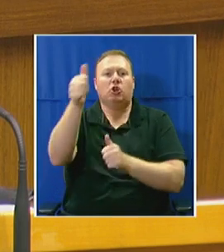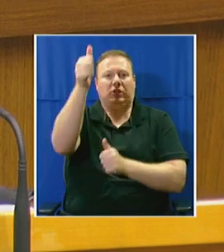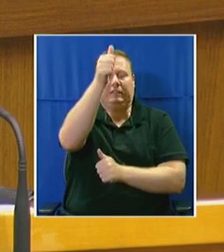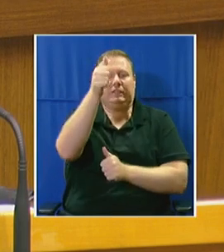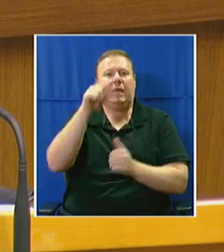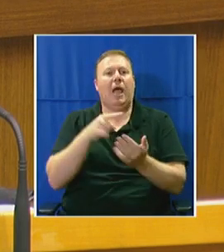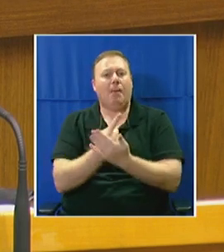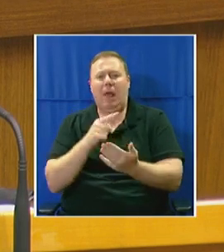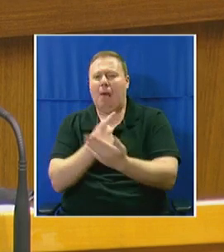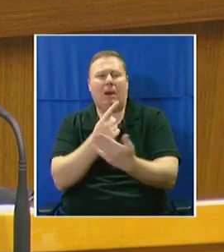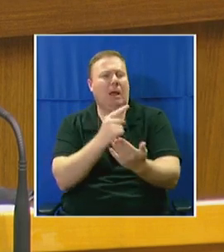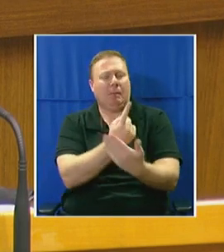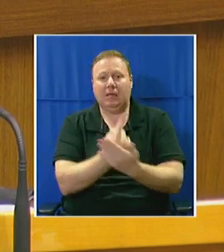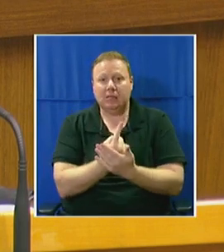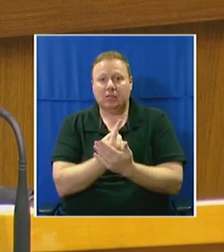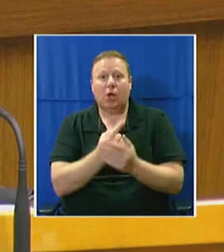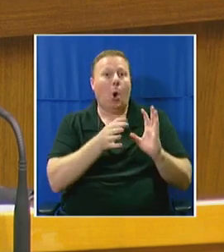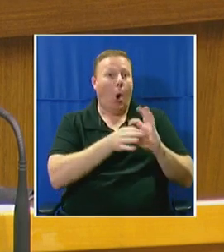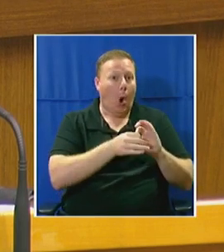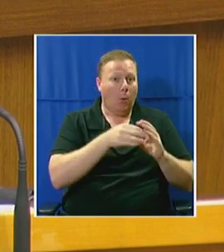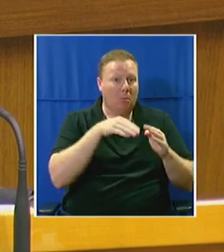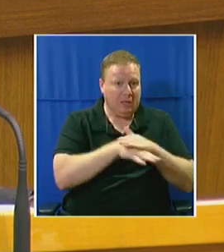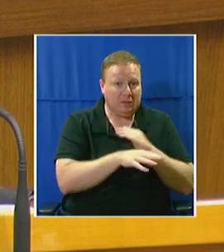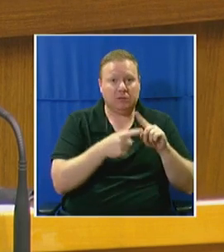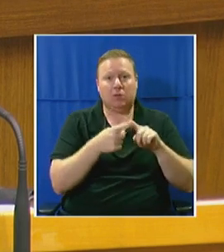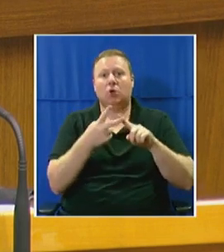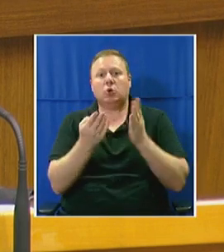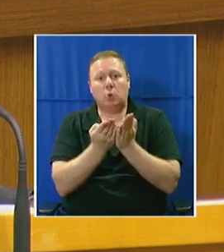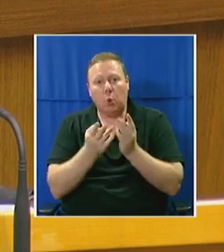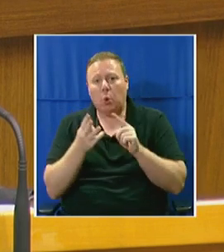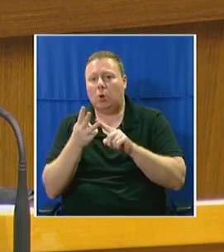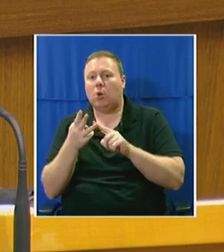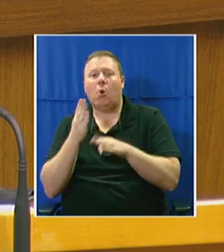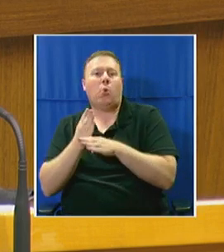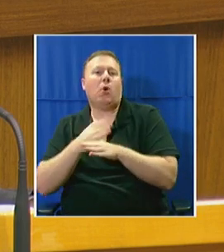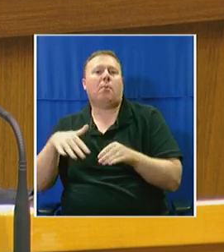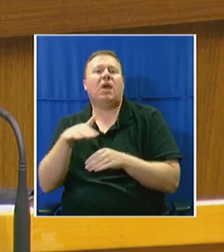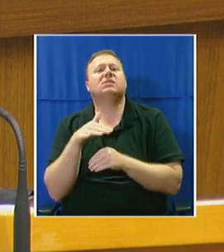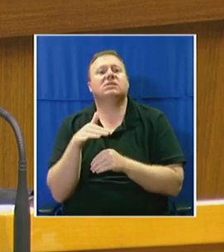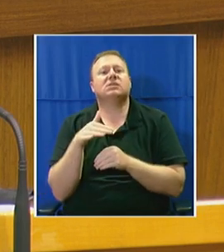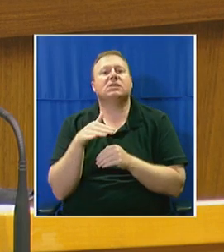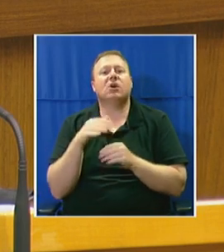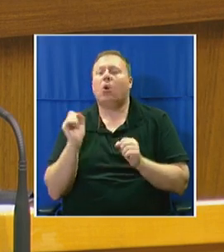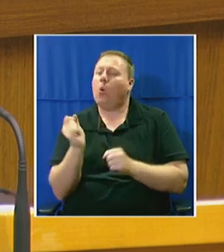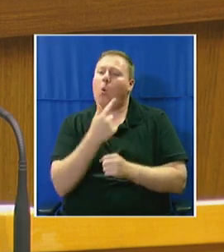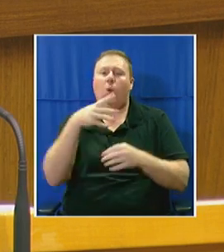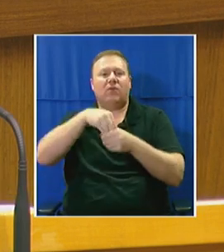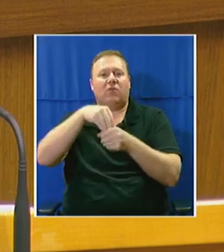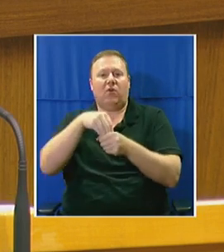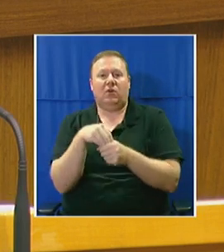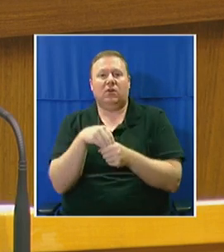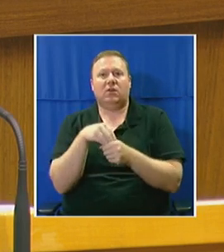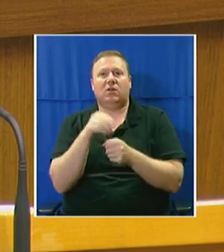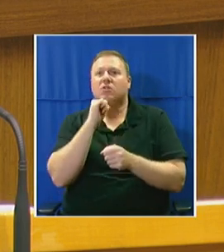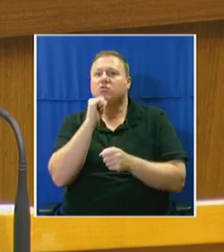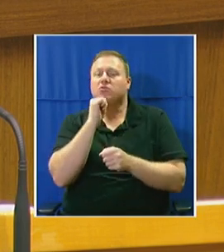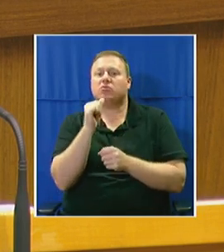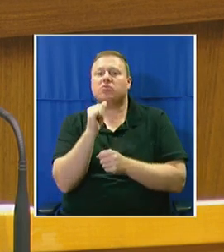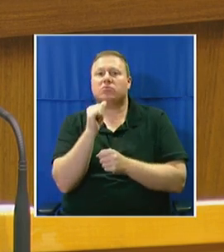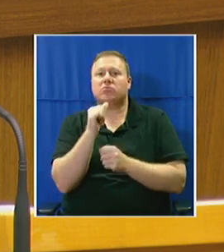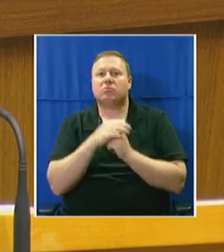raan who was brutally killed in all these incidents as a results of Pat they are